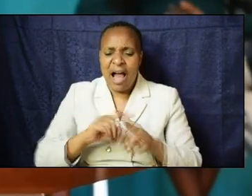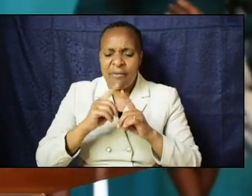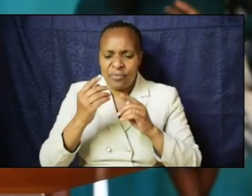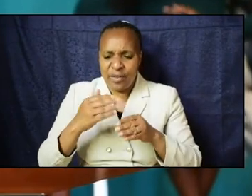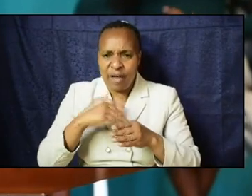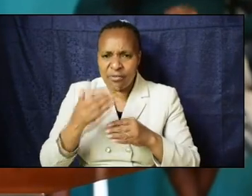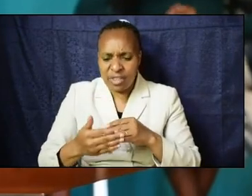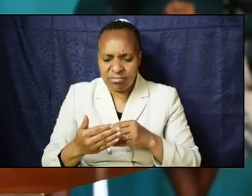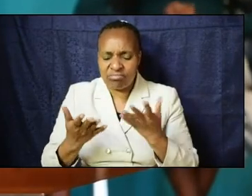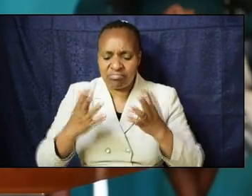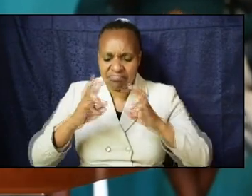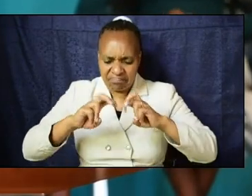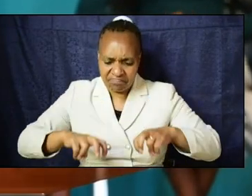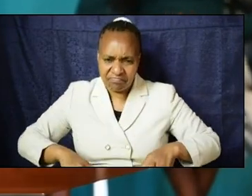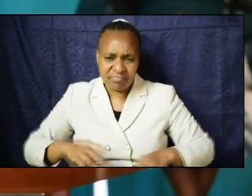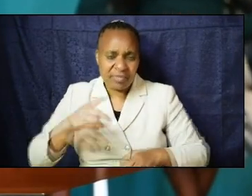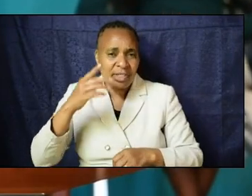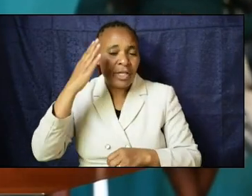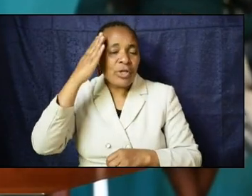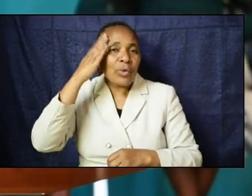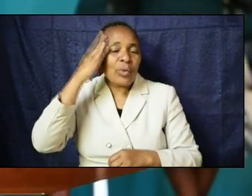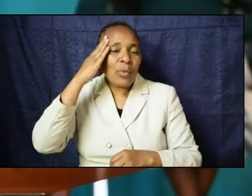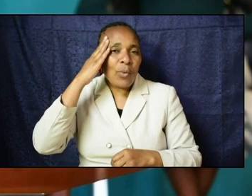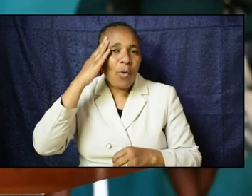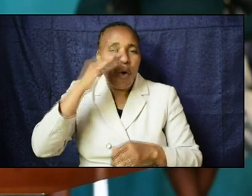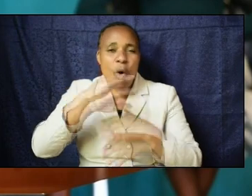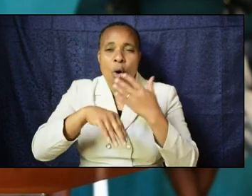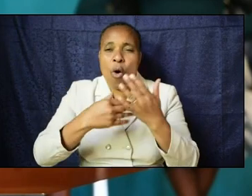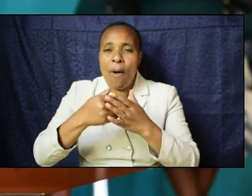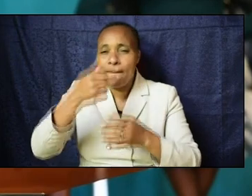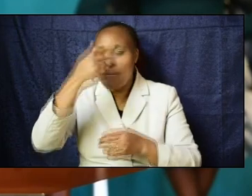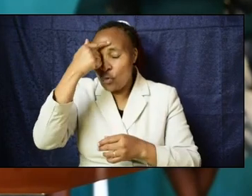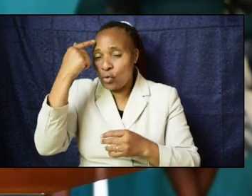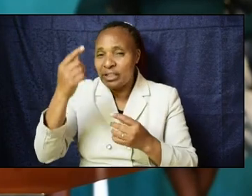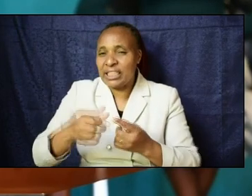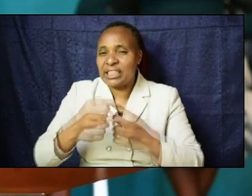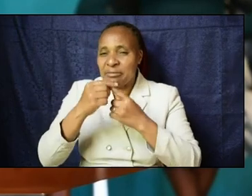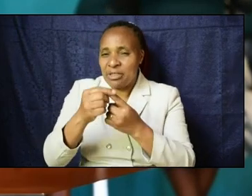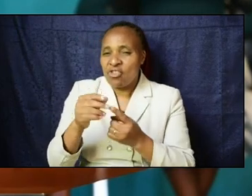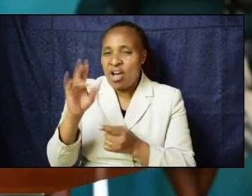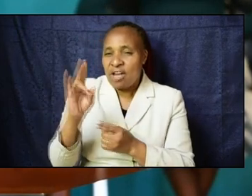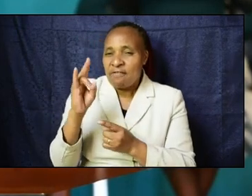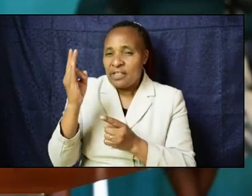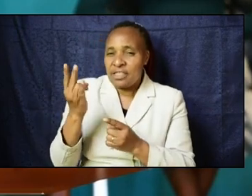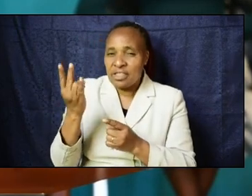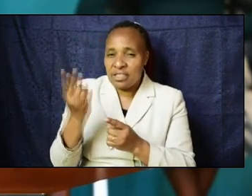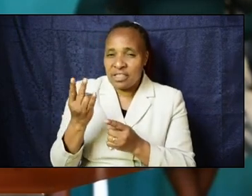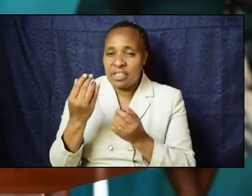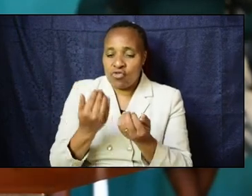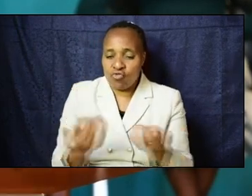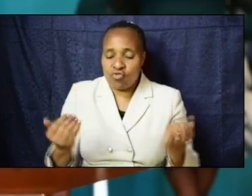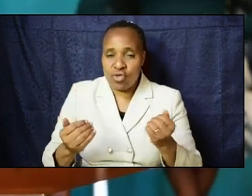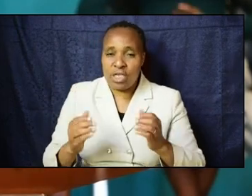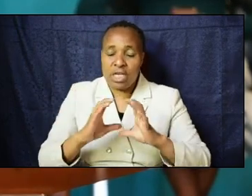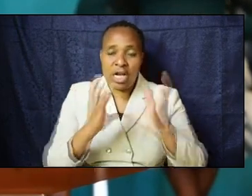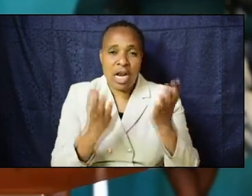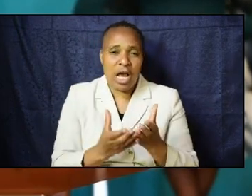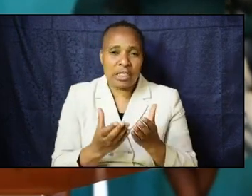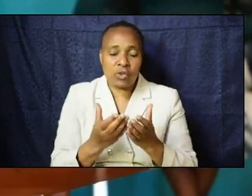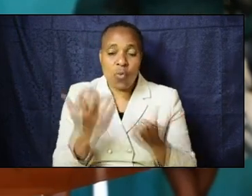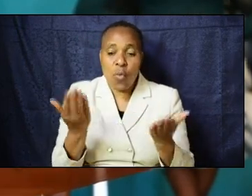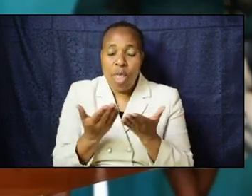they discovered that it was all because of the special Seventh-day Adventist kindergarten that Daria had